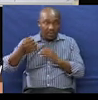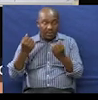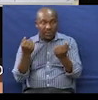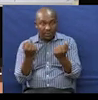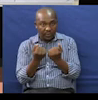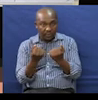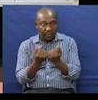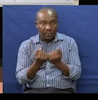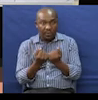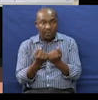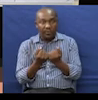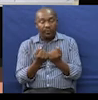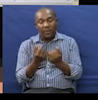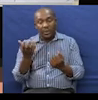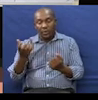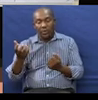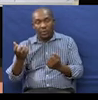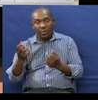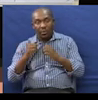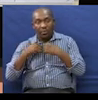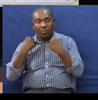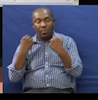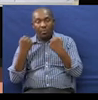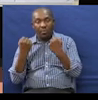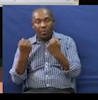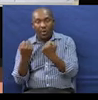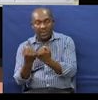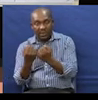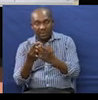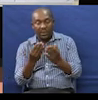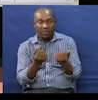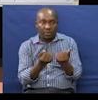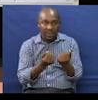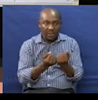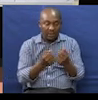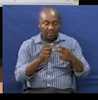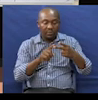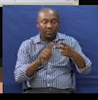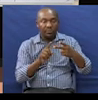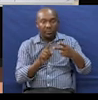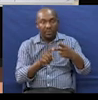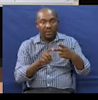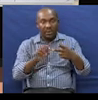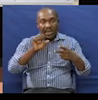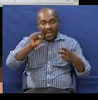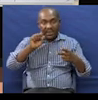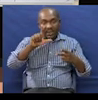apart from communalism, which is slavery. Now, but before